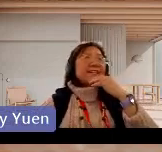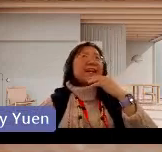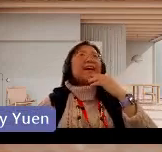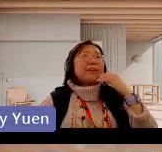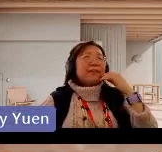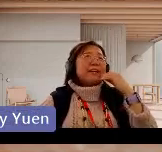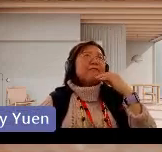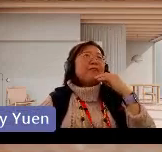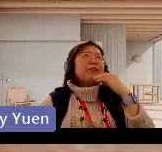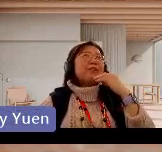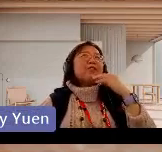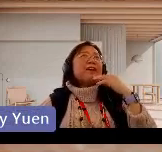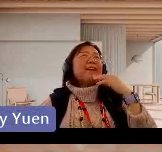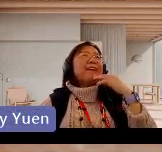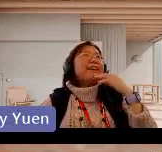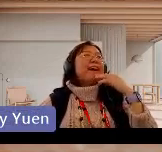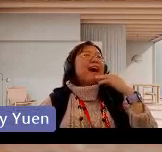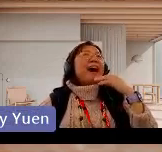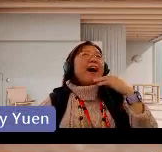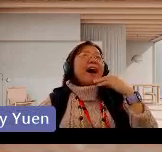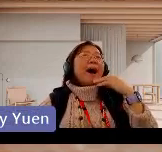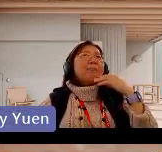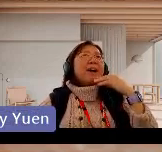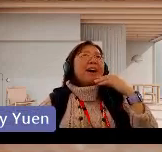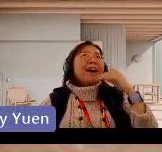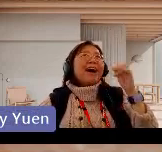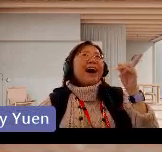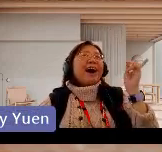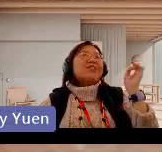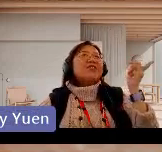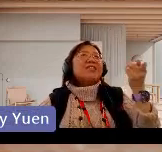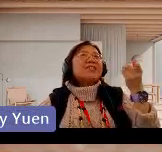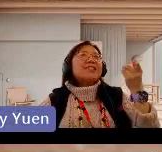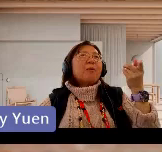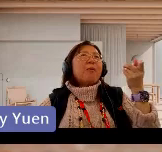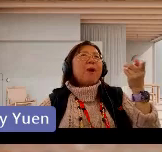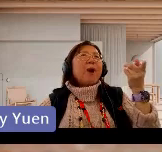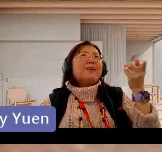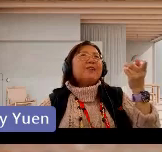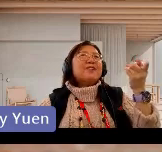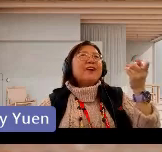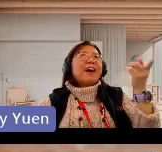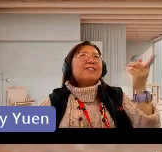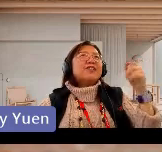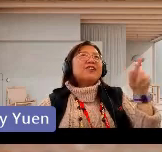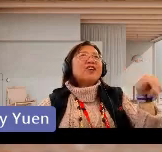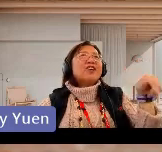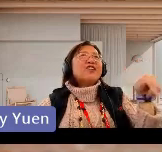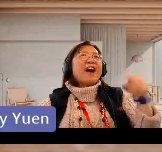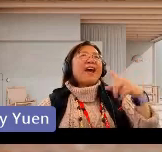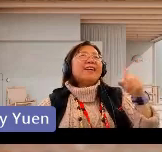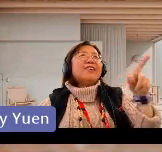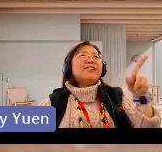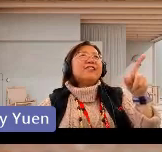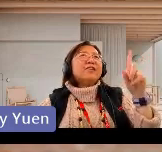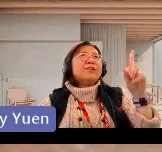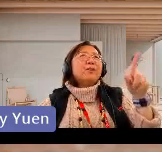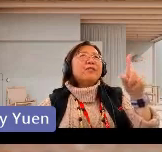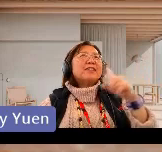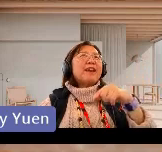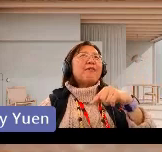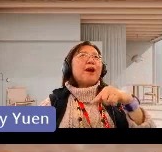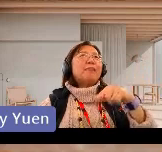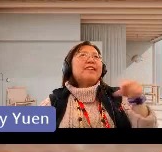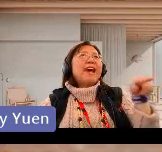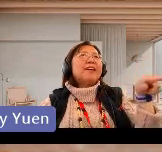Hello, Christina. Thank you for your sharing. No problem. I just, want to ask, your triangle,